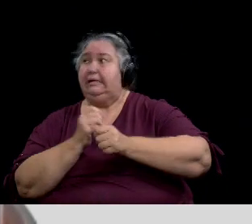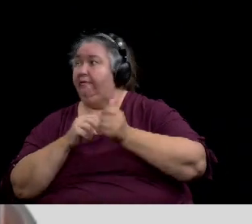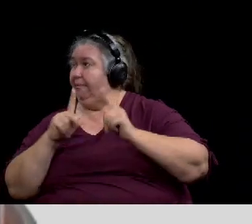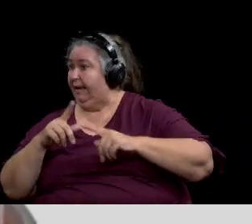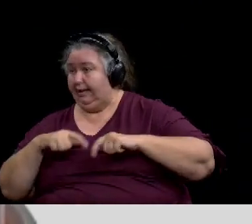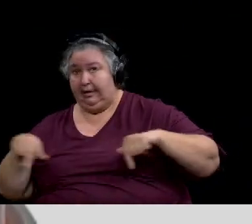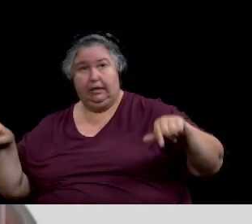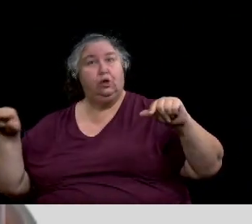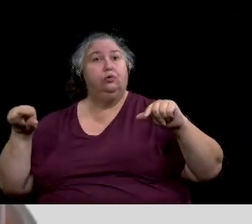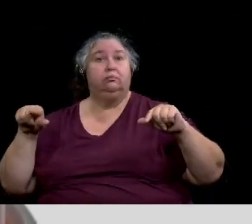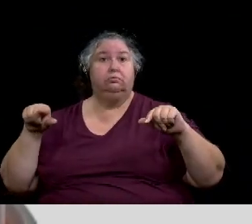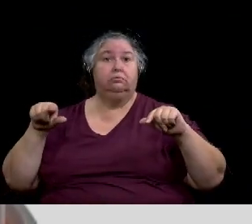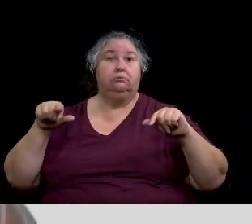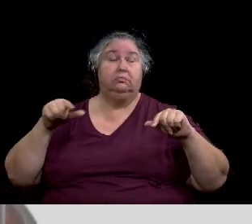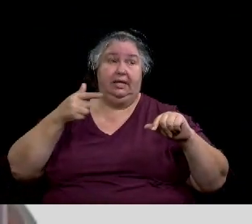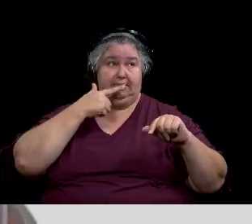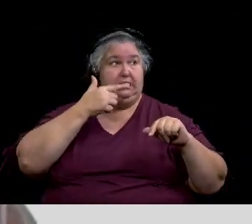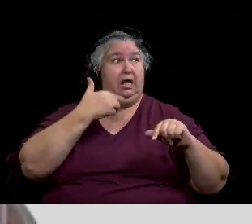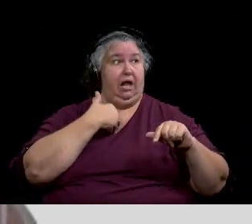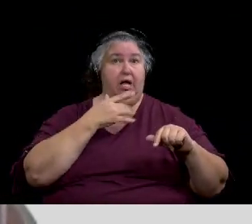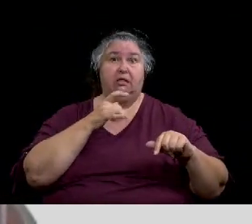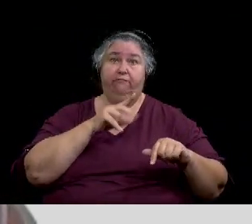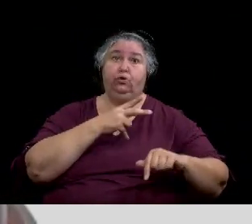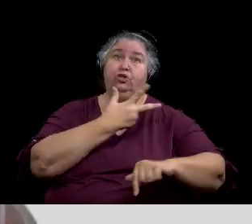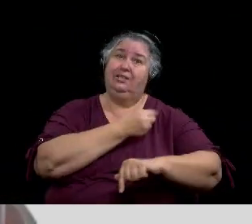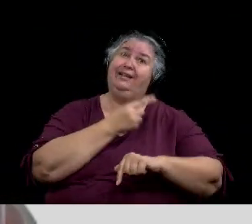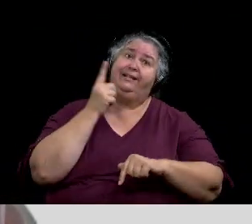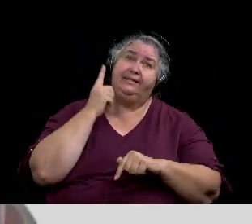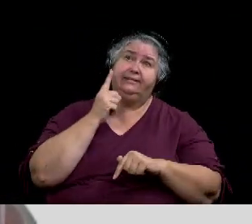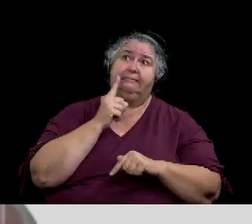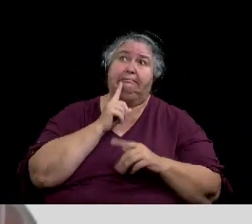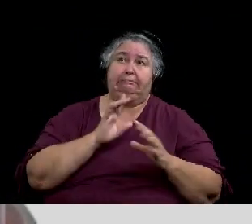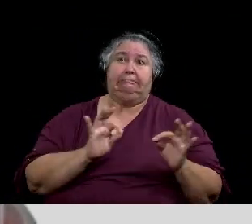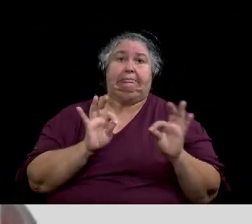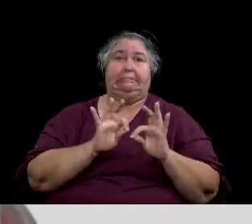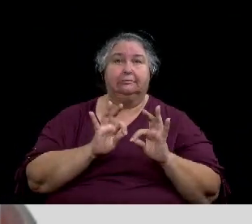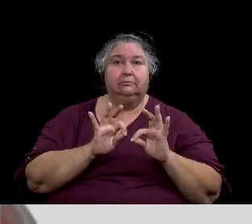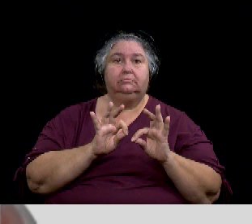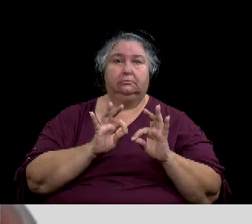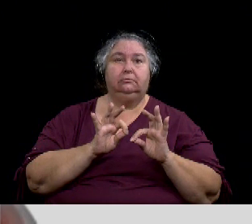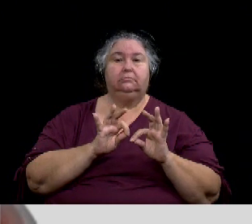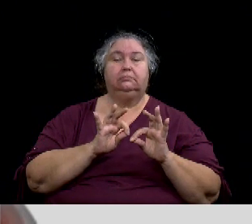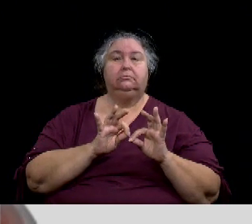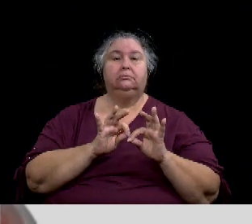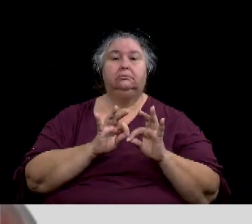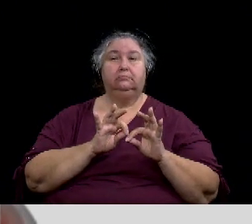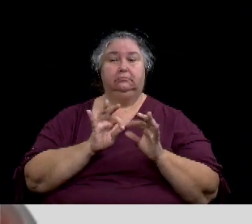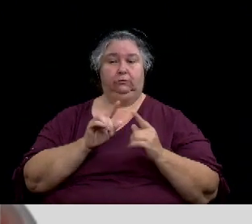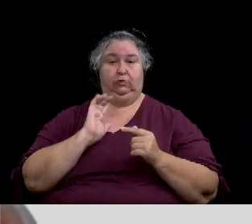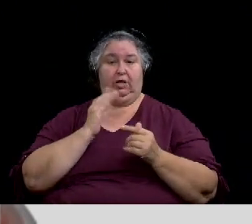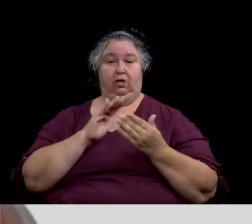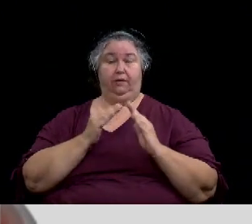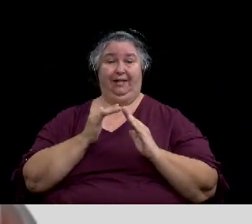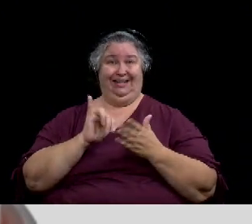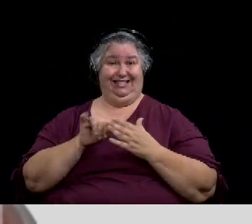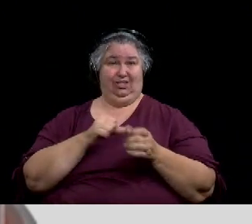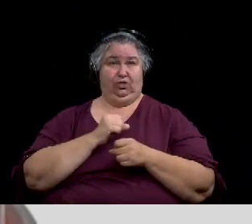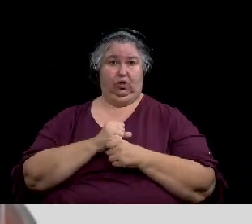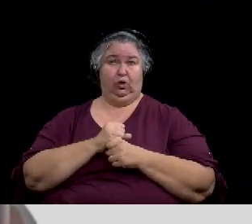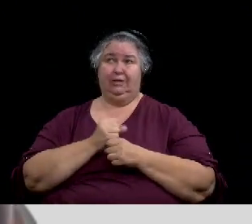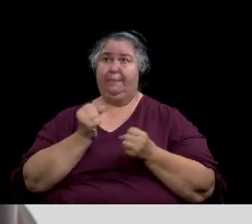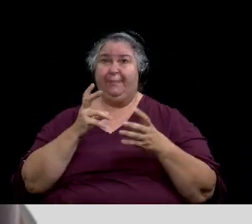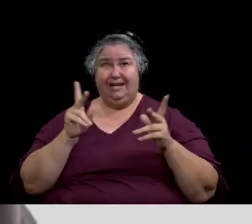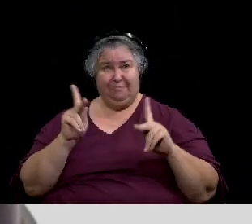has had their flu shot. And I think it's vitally important to our community this year that as many